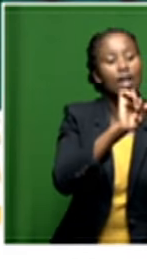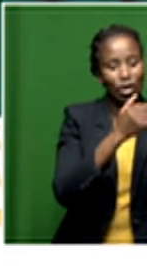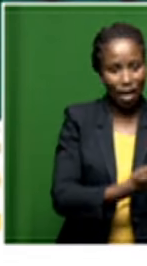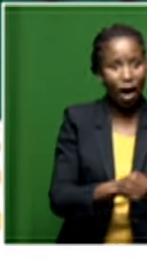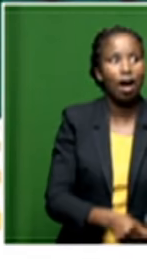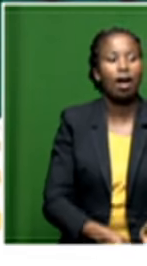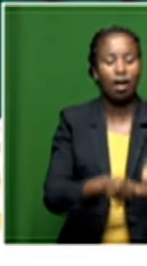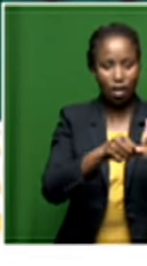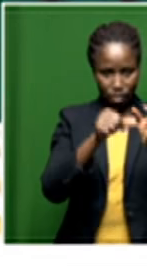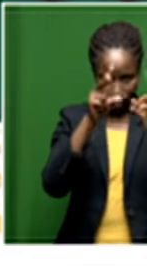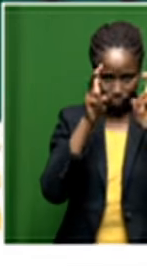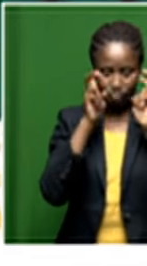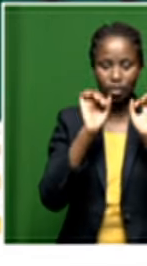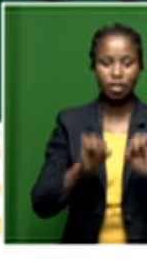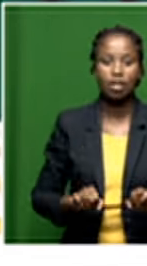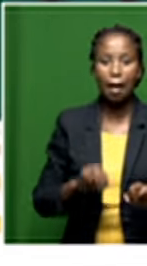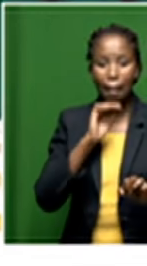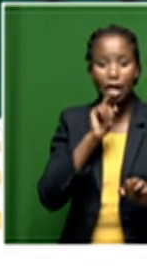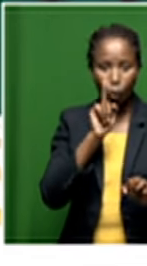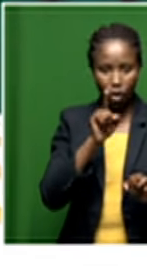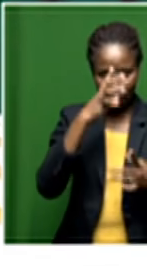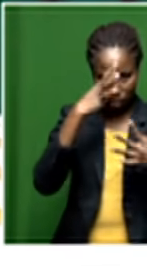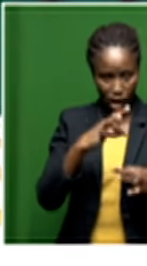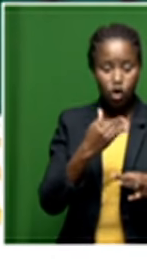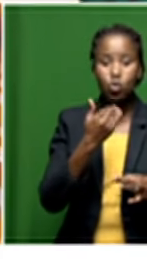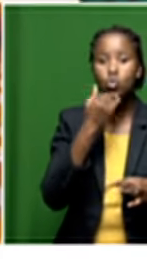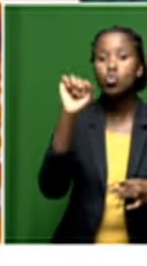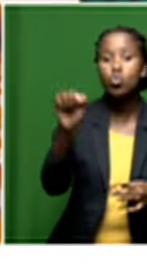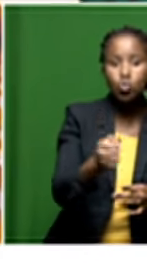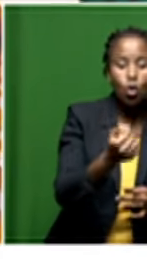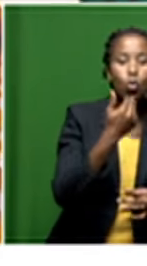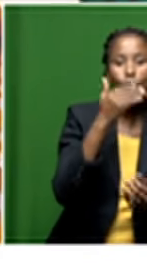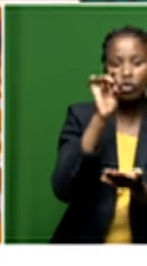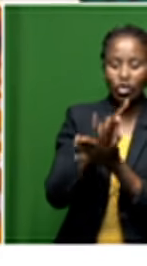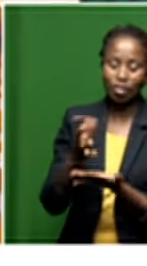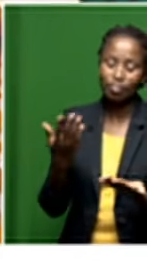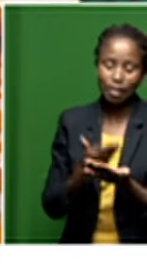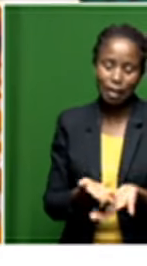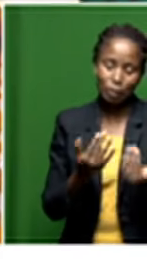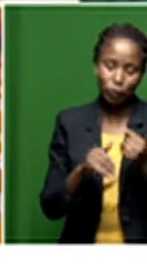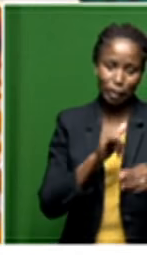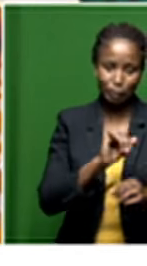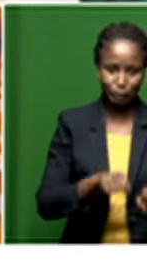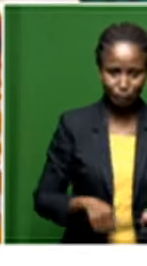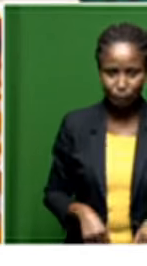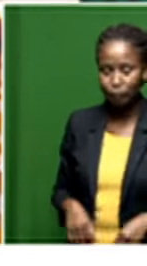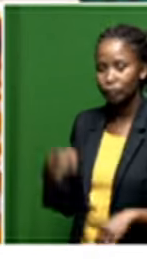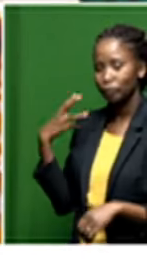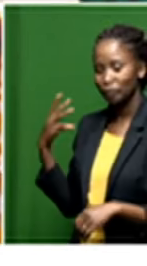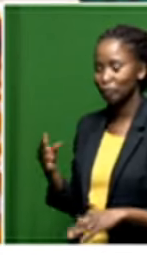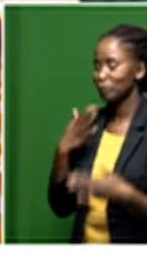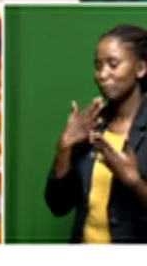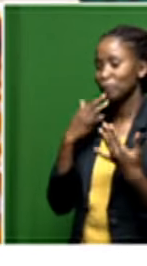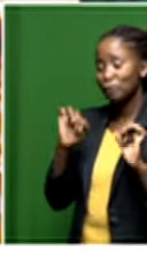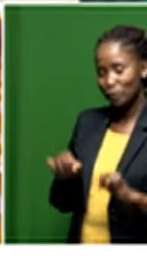will determine who gets in and who doesn't. All right. Minister, I am going to leave it there. We've managed to get a